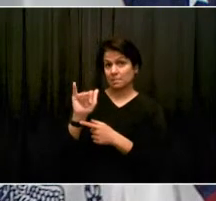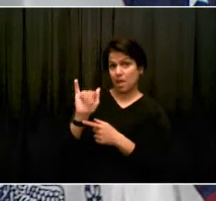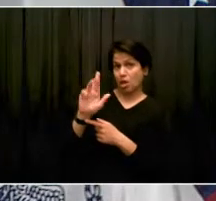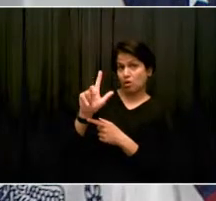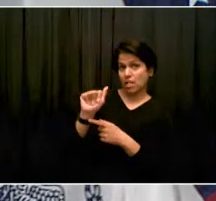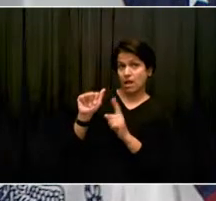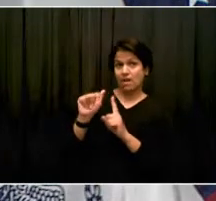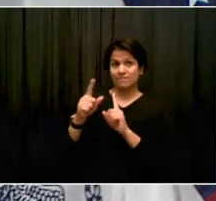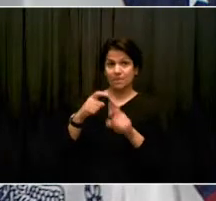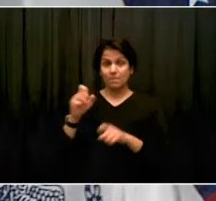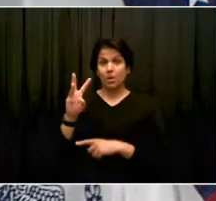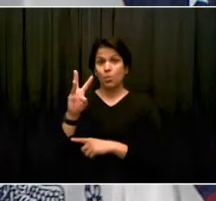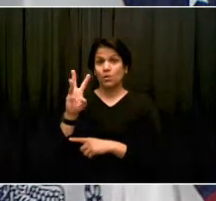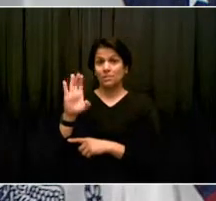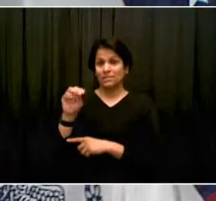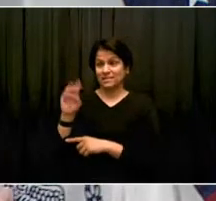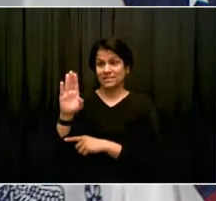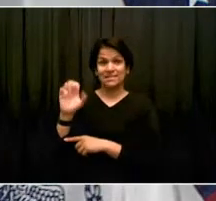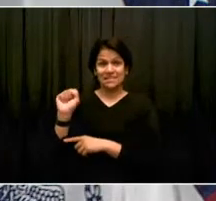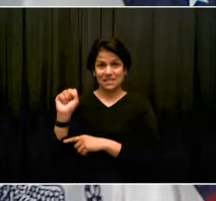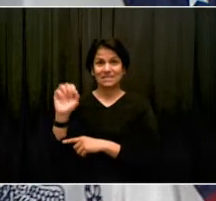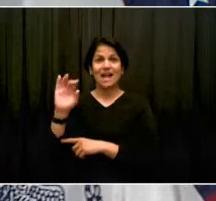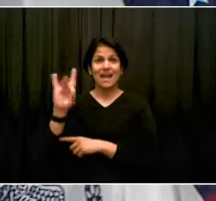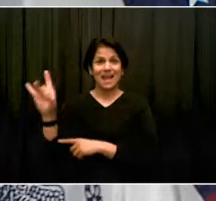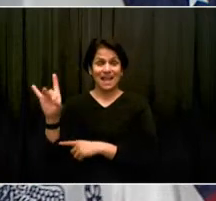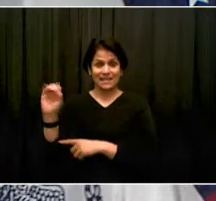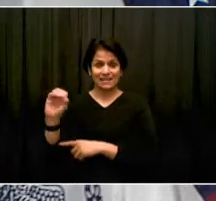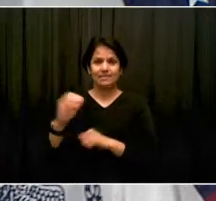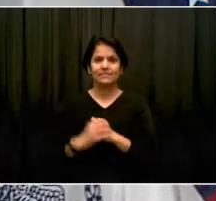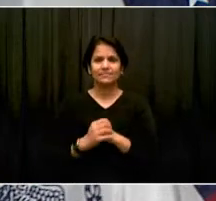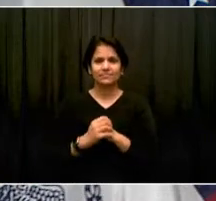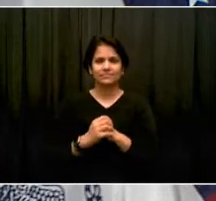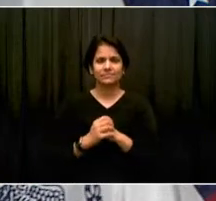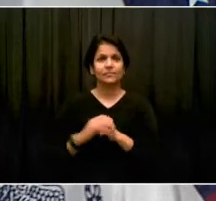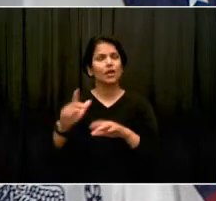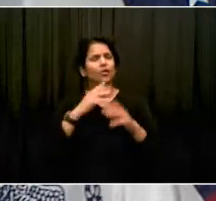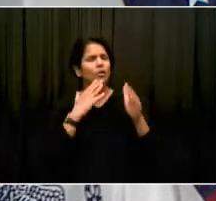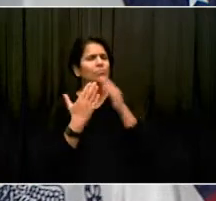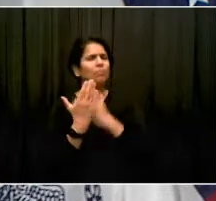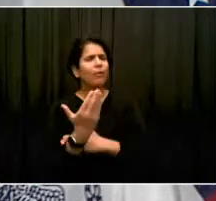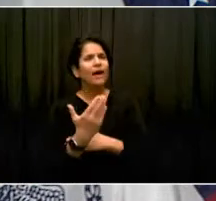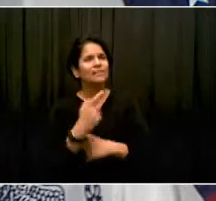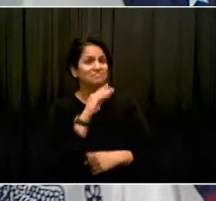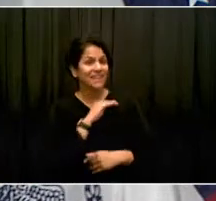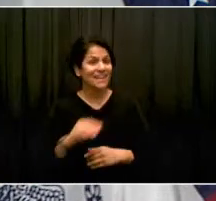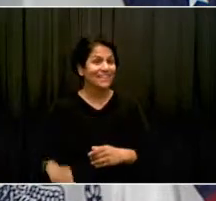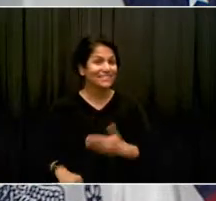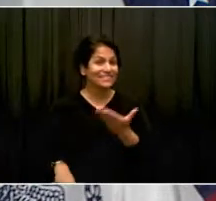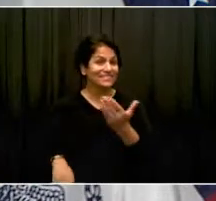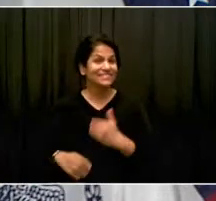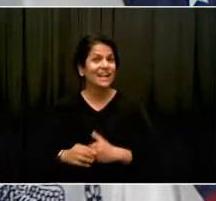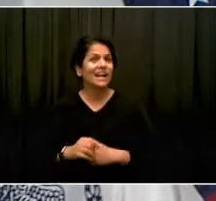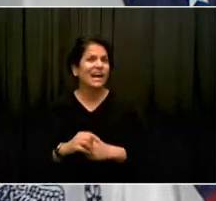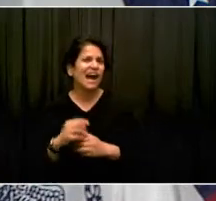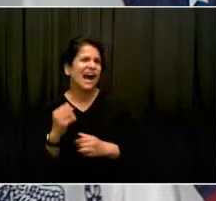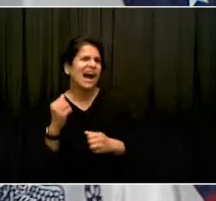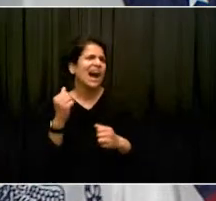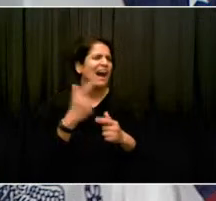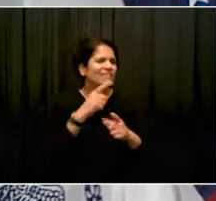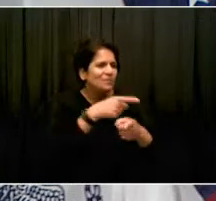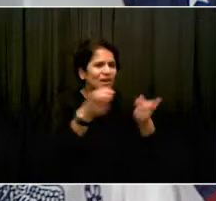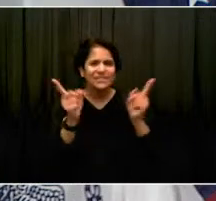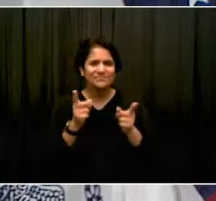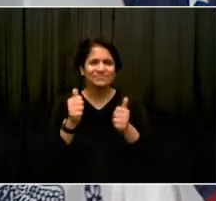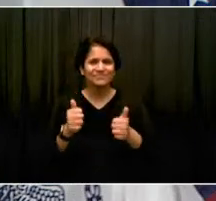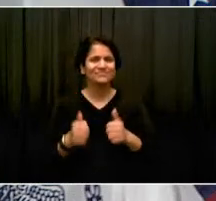Good morning, Mayor, and everyone else on the call. I wanted to ask about schools. Despite teachers